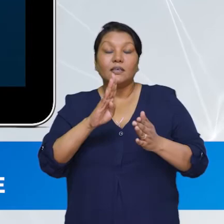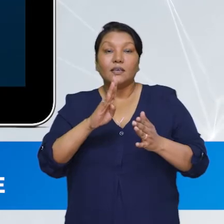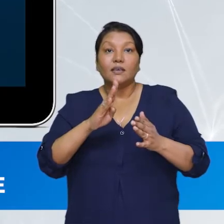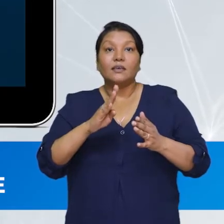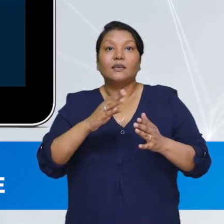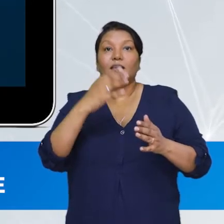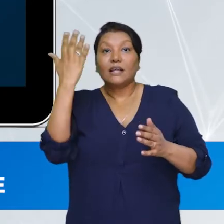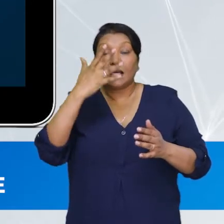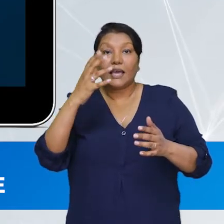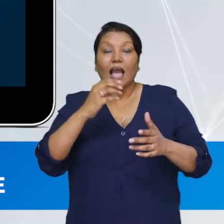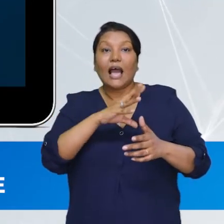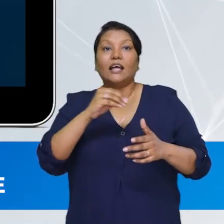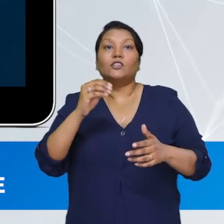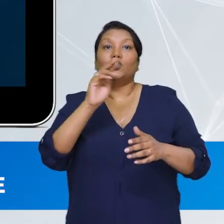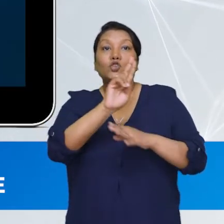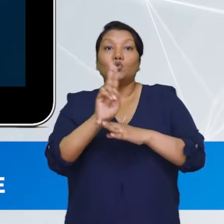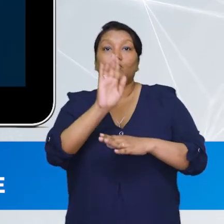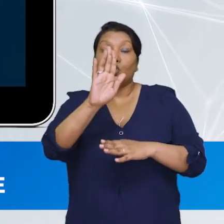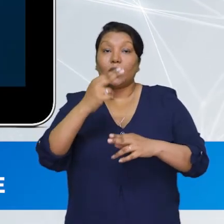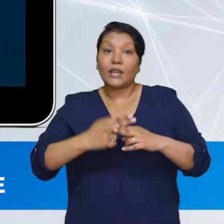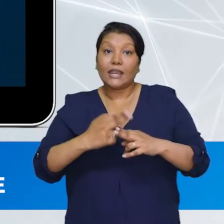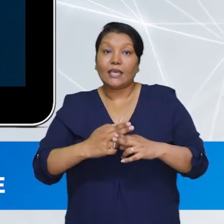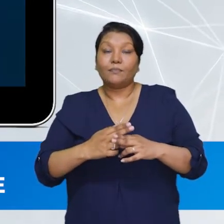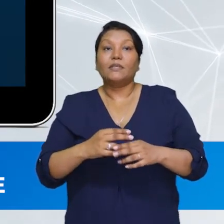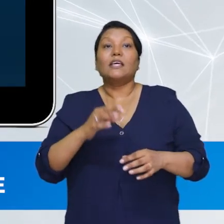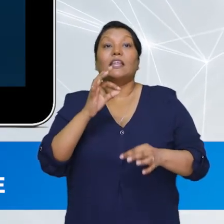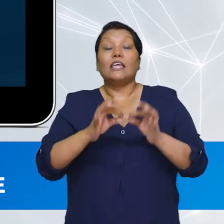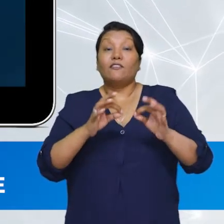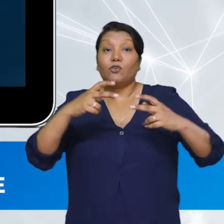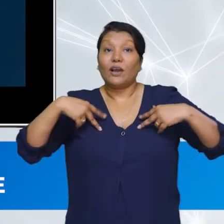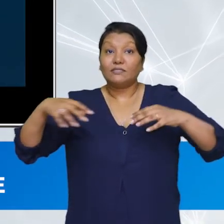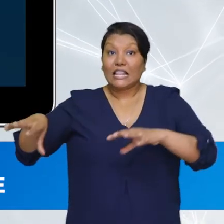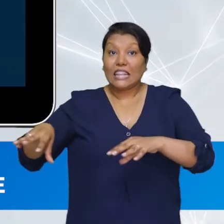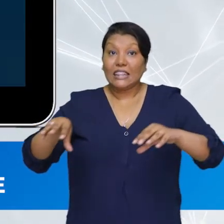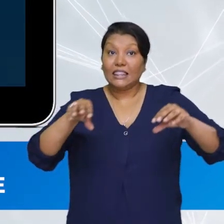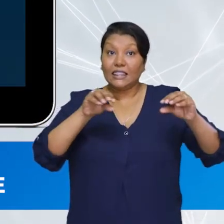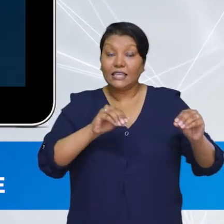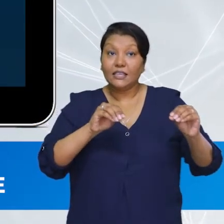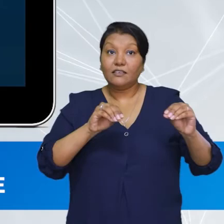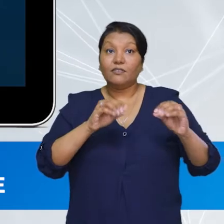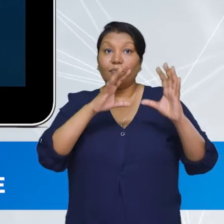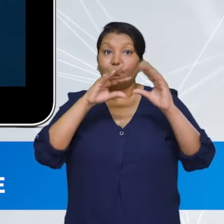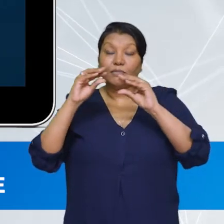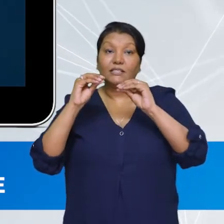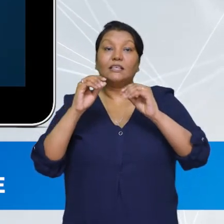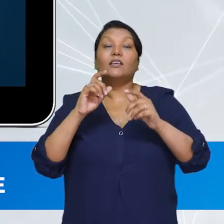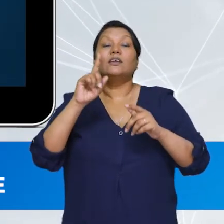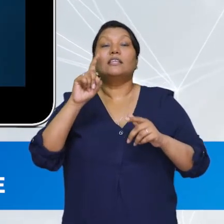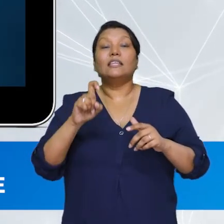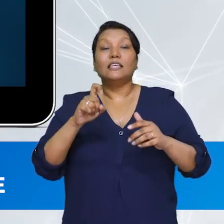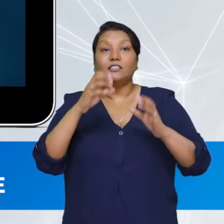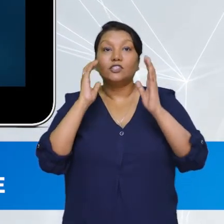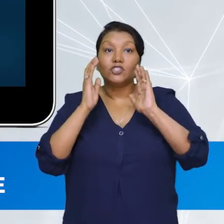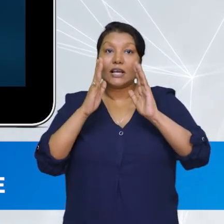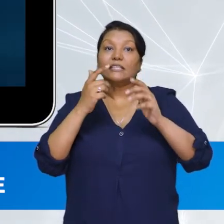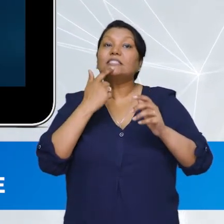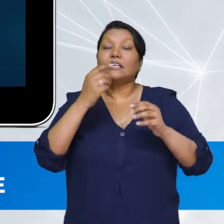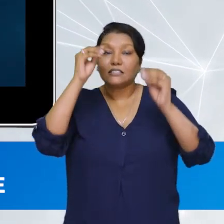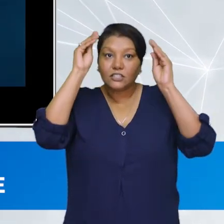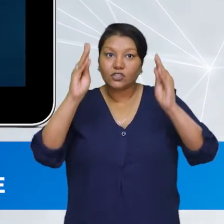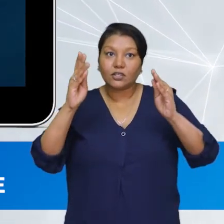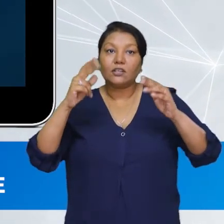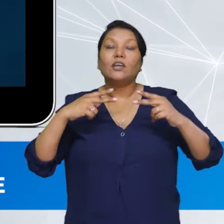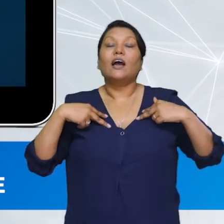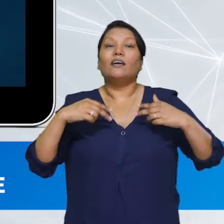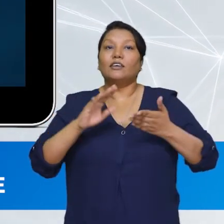you can be easily identified by your teacher. Inform your teacher when you are temporarily stepping away from the class by